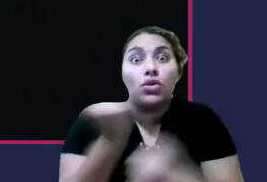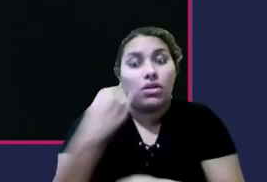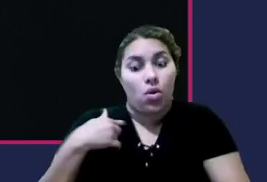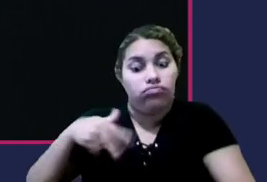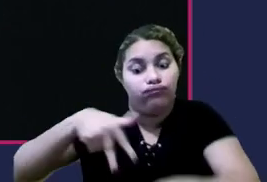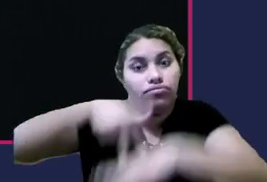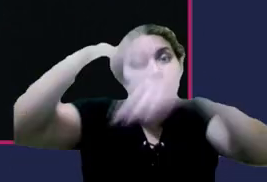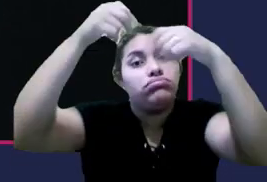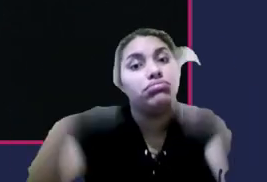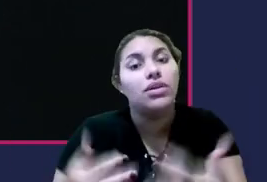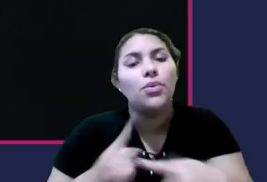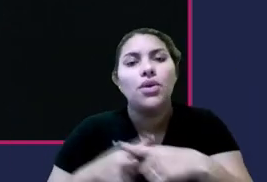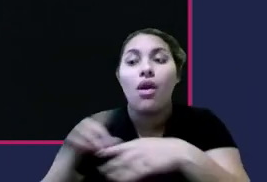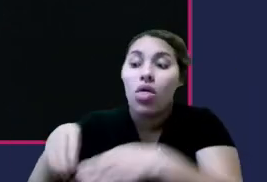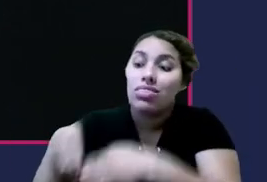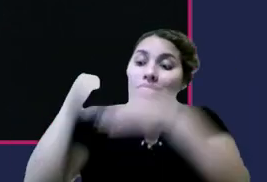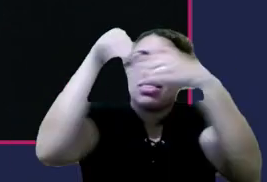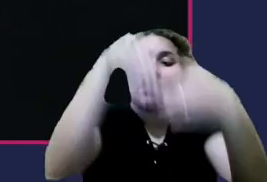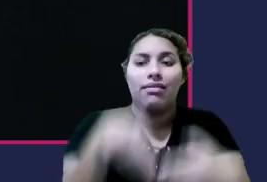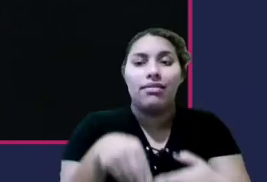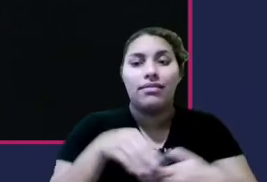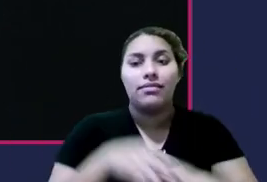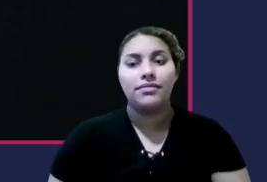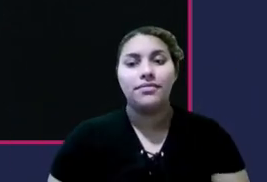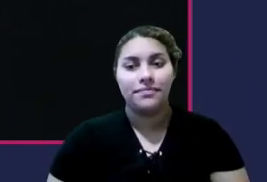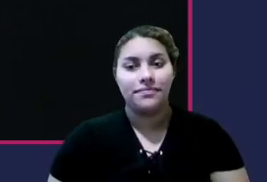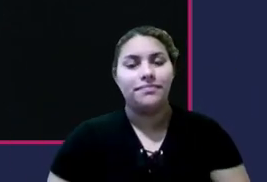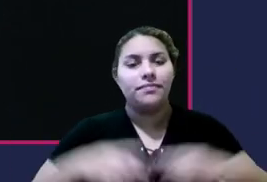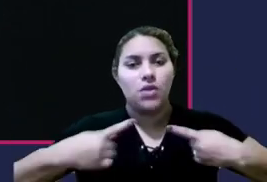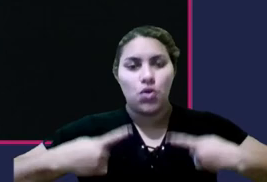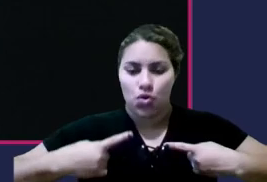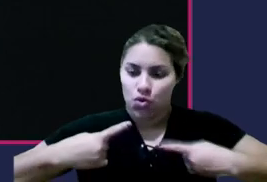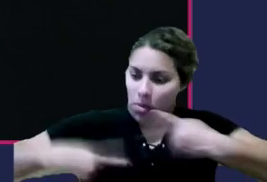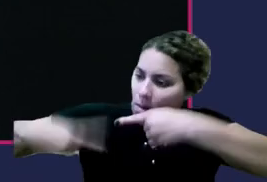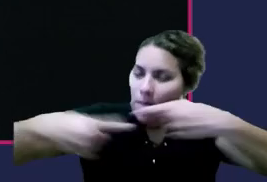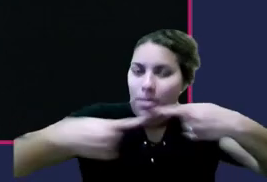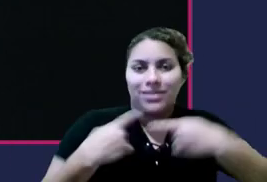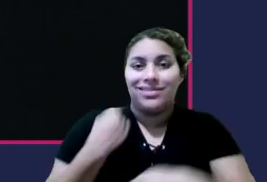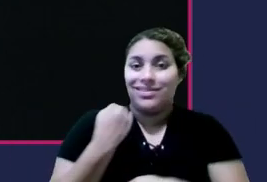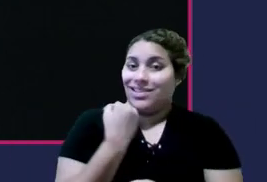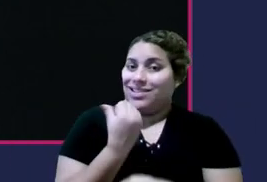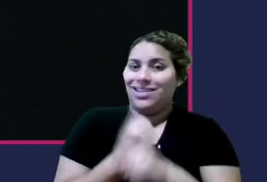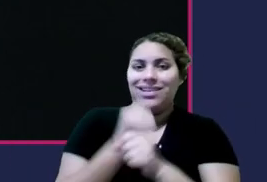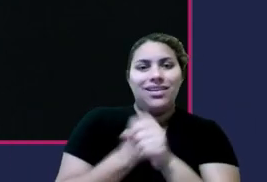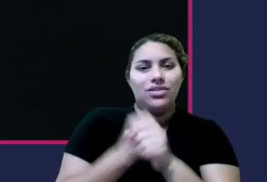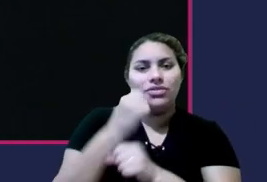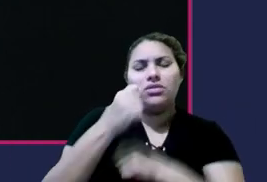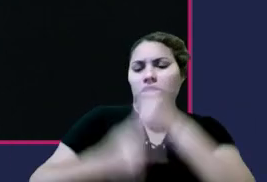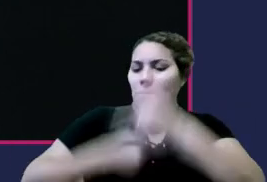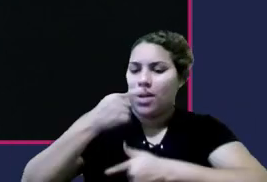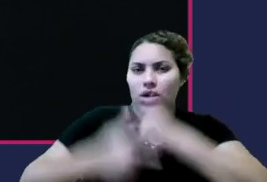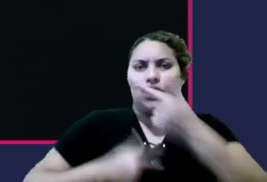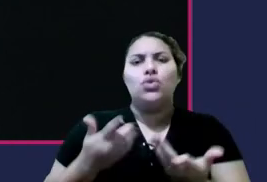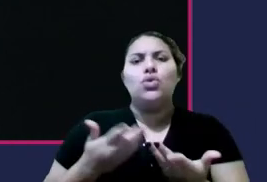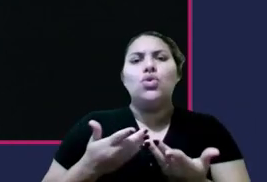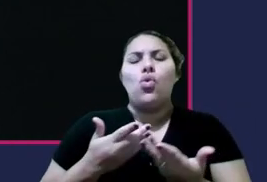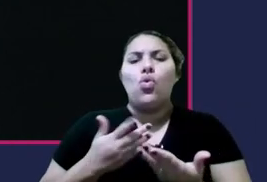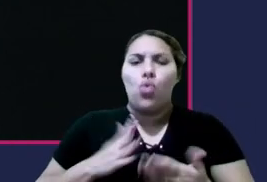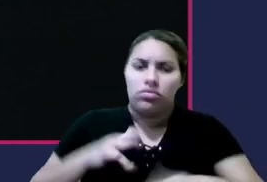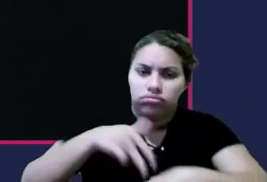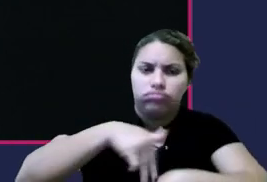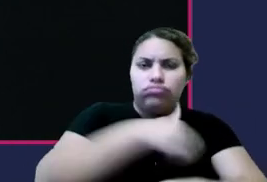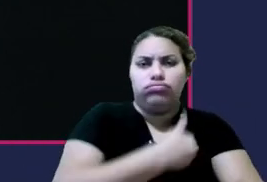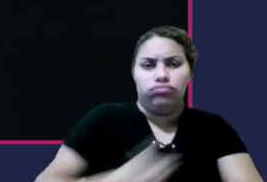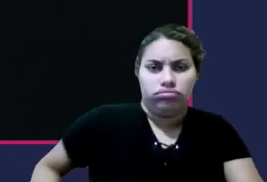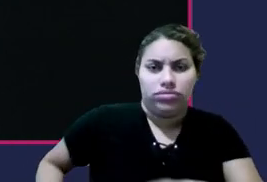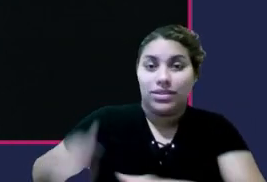important to highlight where I'm coming from. But I am also adding